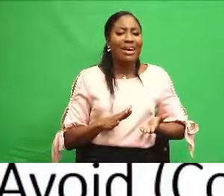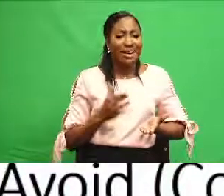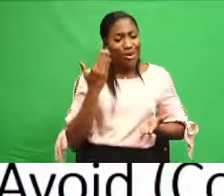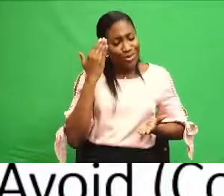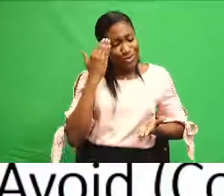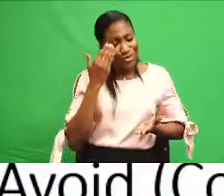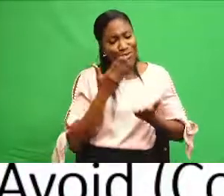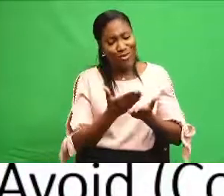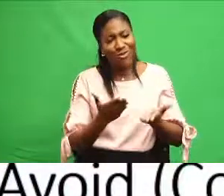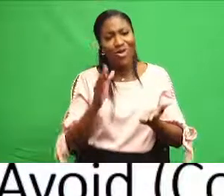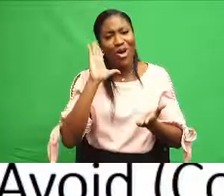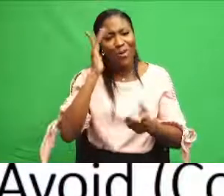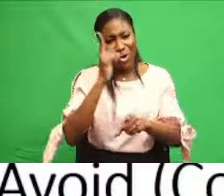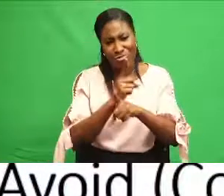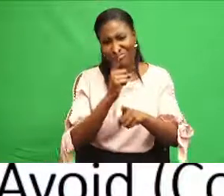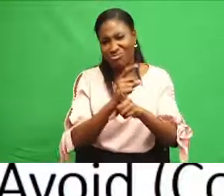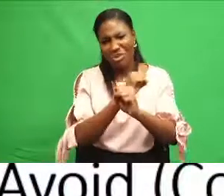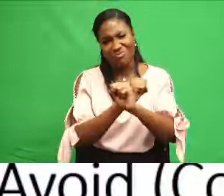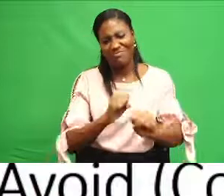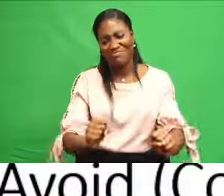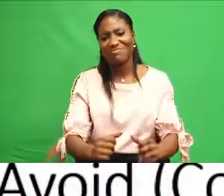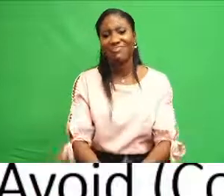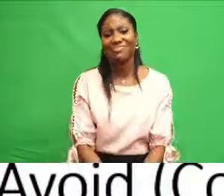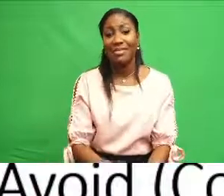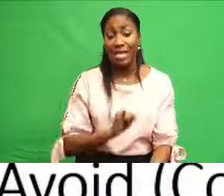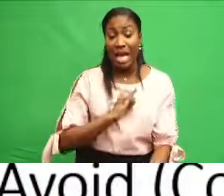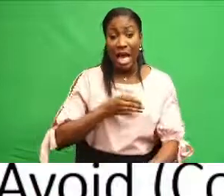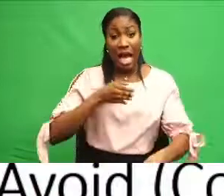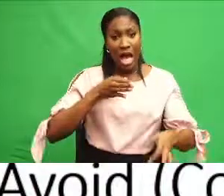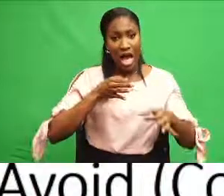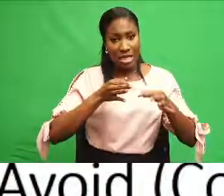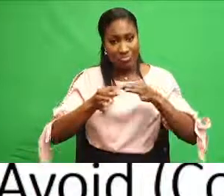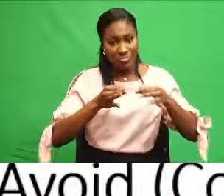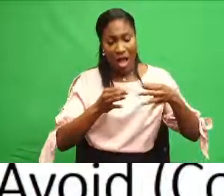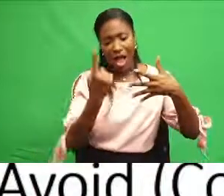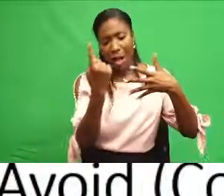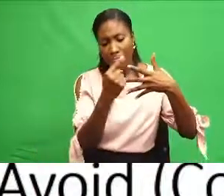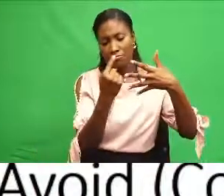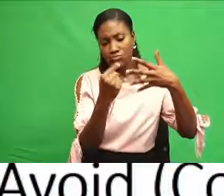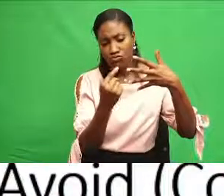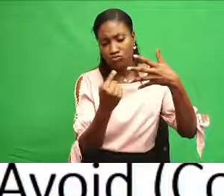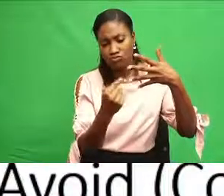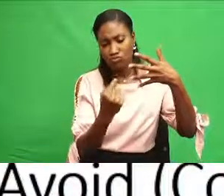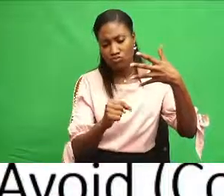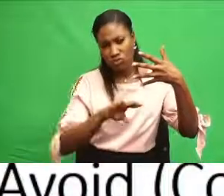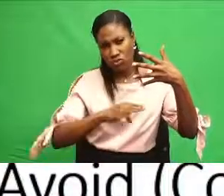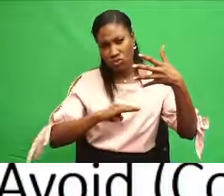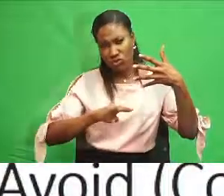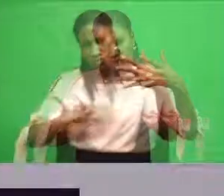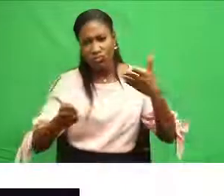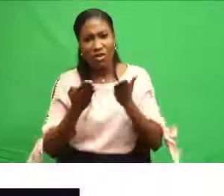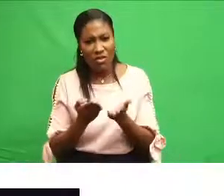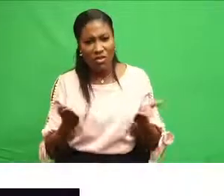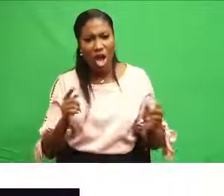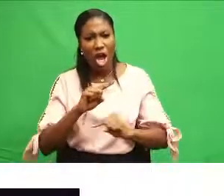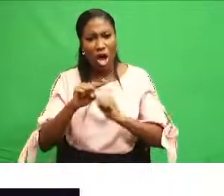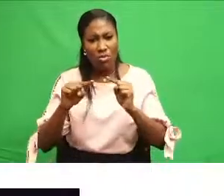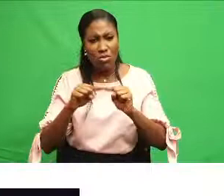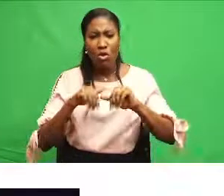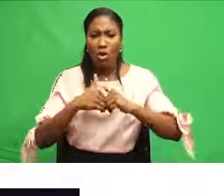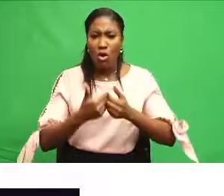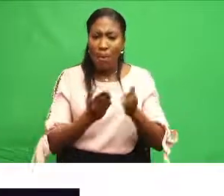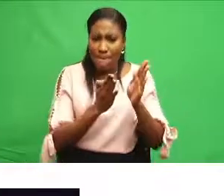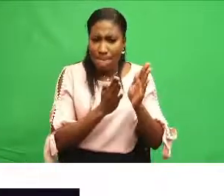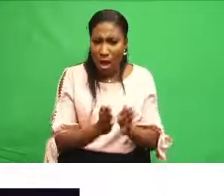I have touched briefly on a lot of different aspects of the estate planning